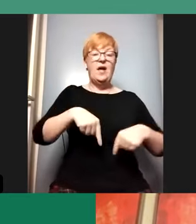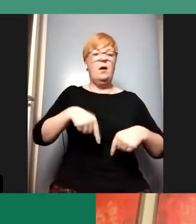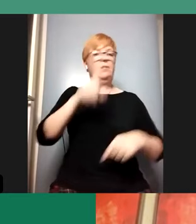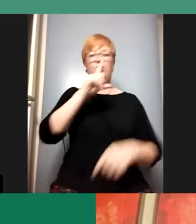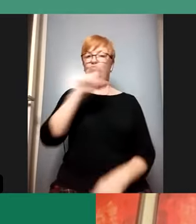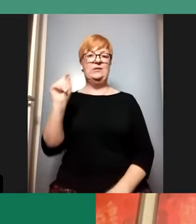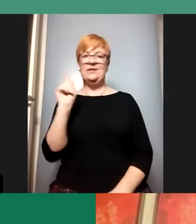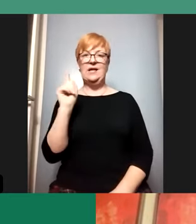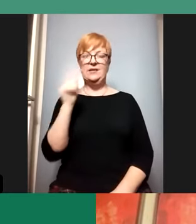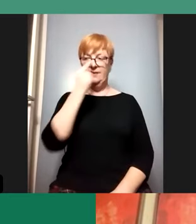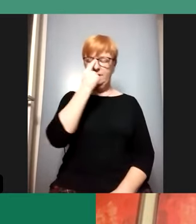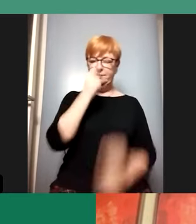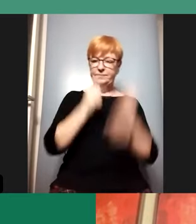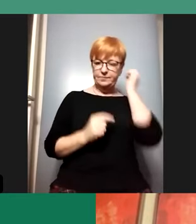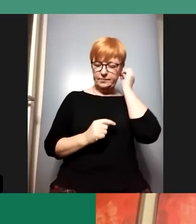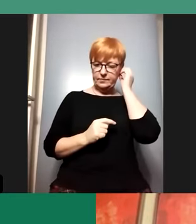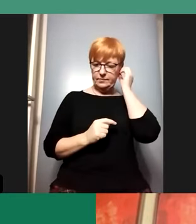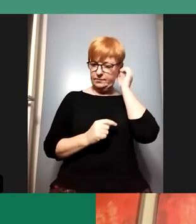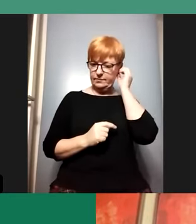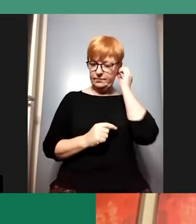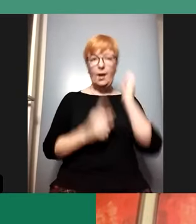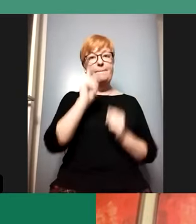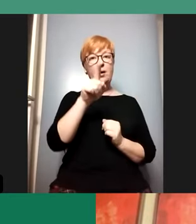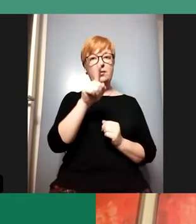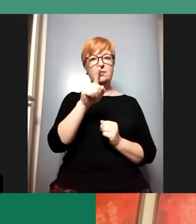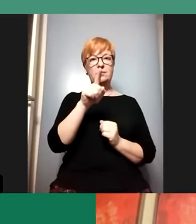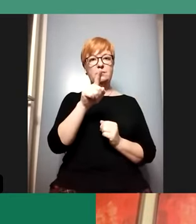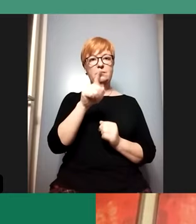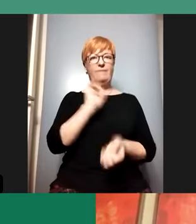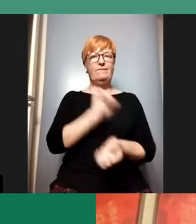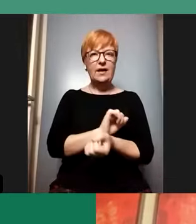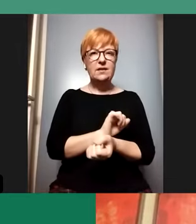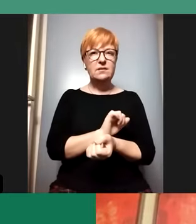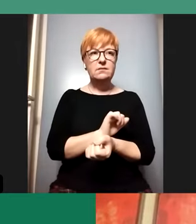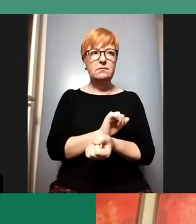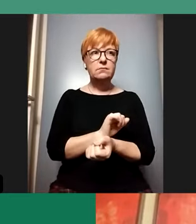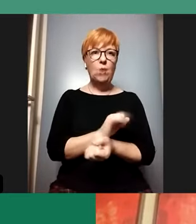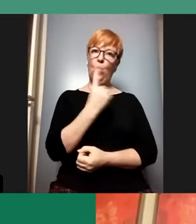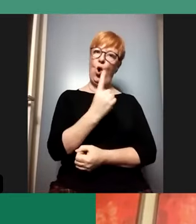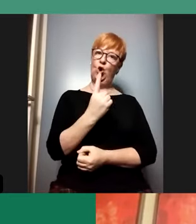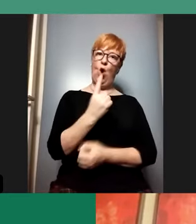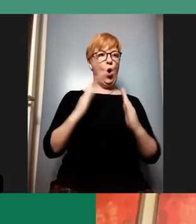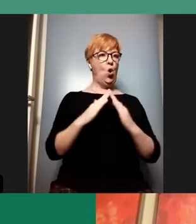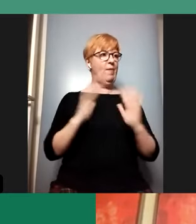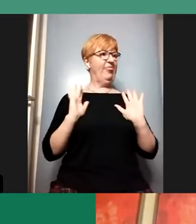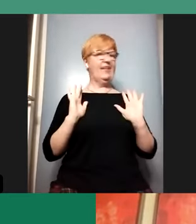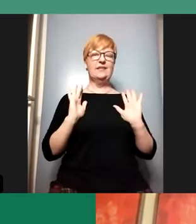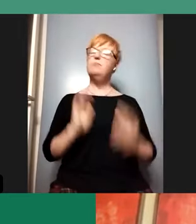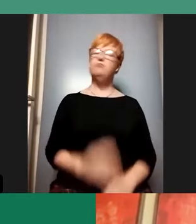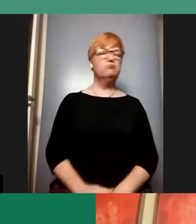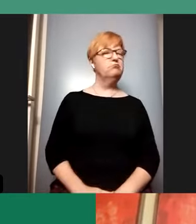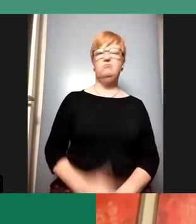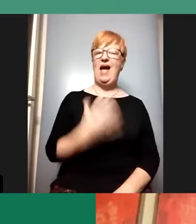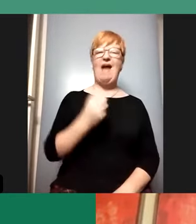but I think, you know, I think we're tied to this idea that we can only have one home, you know. I think I have two homes. I think I have a home